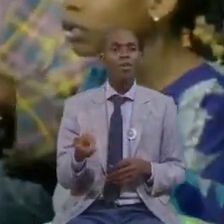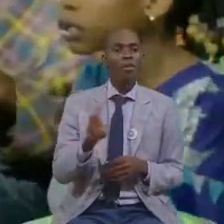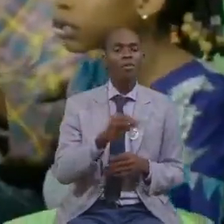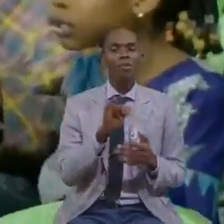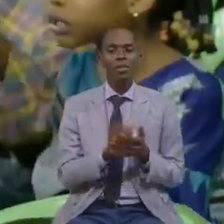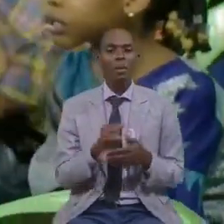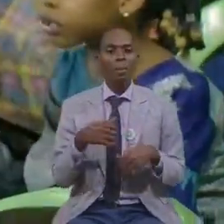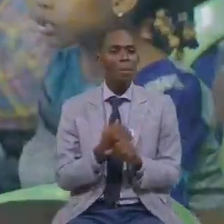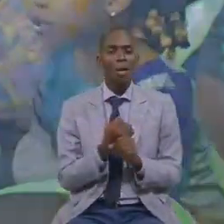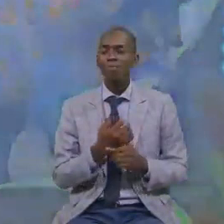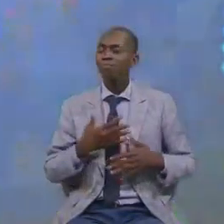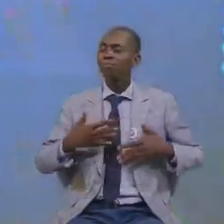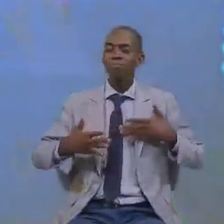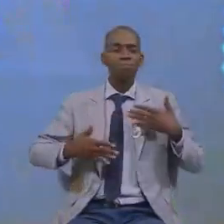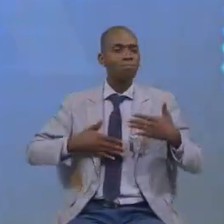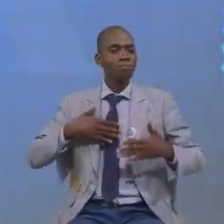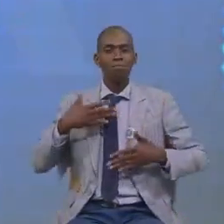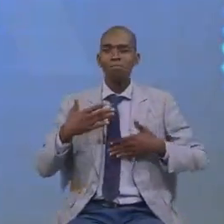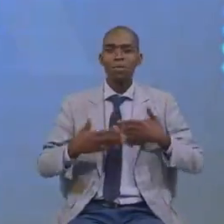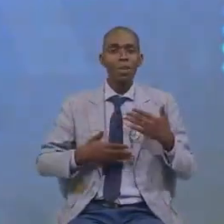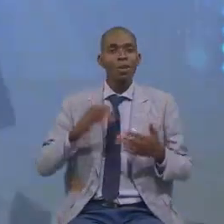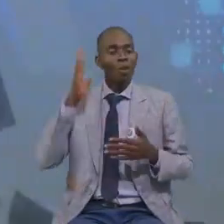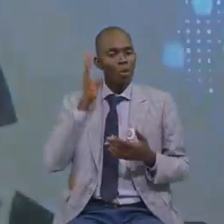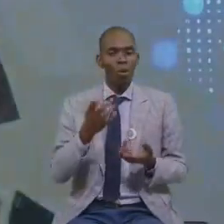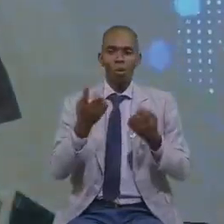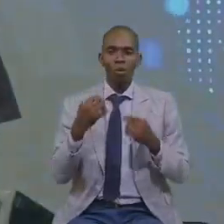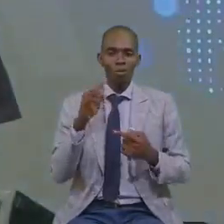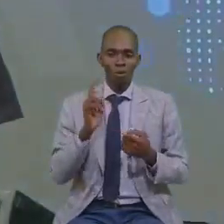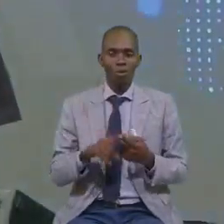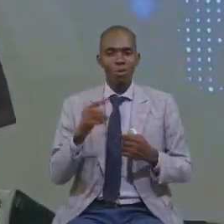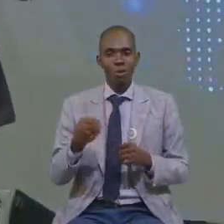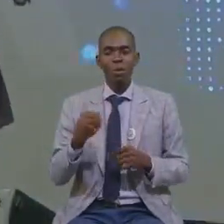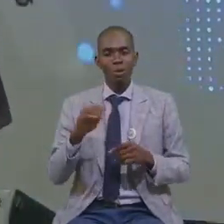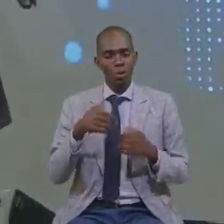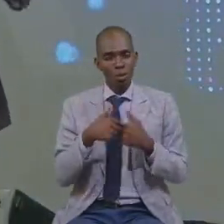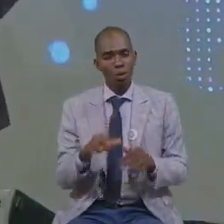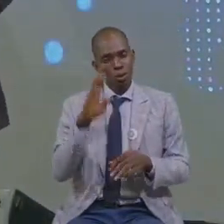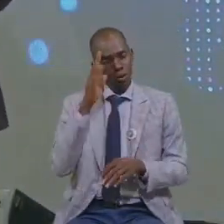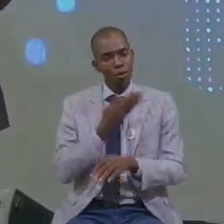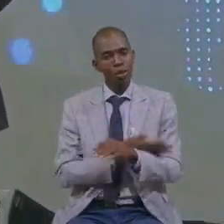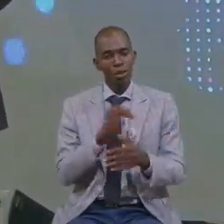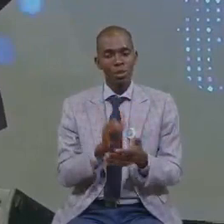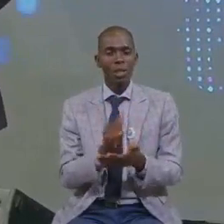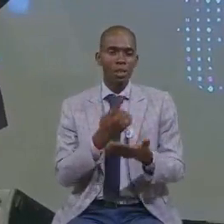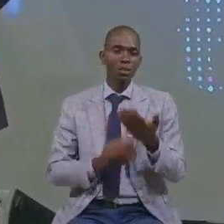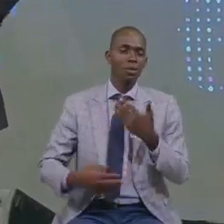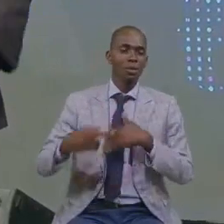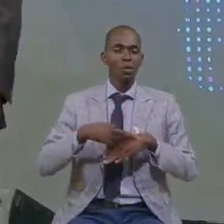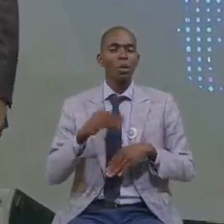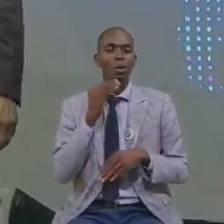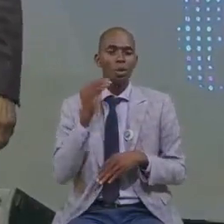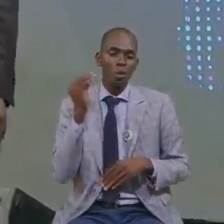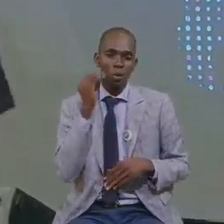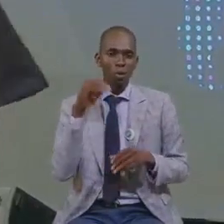merry, merriment and joy will come to the prodigal son that returns home